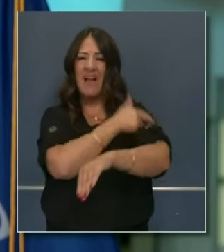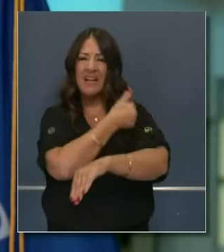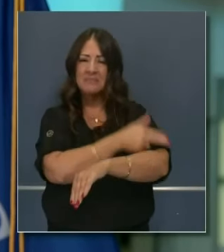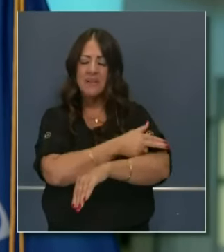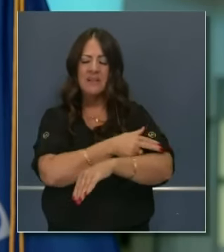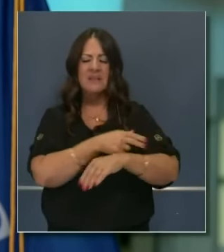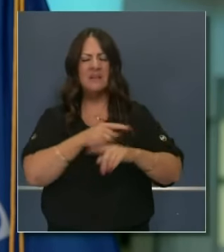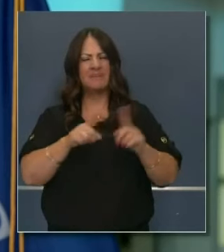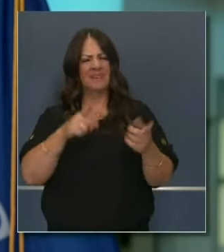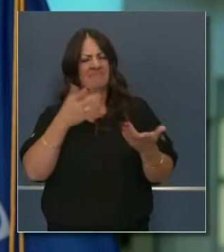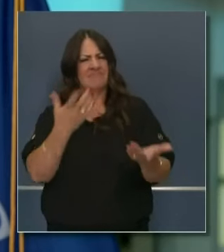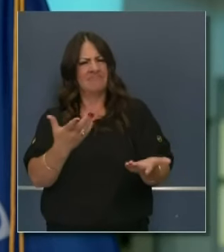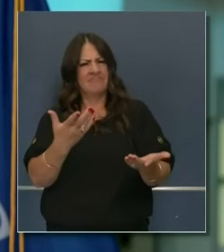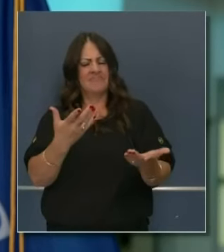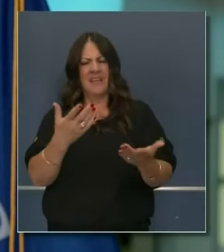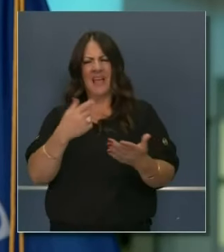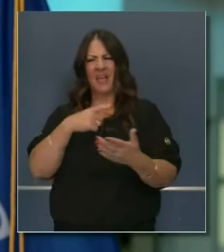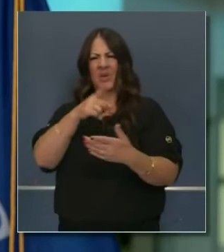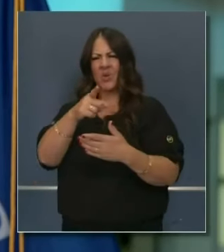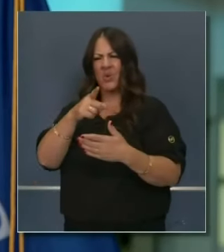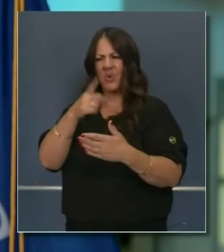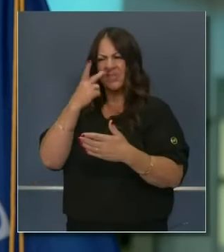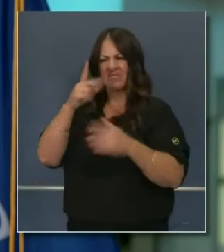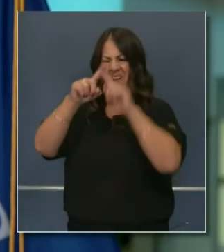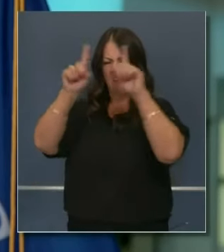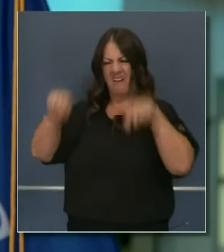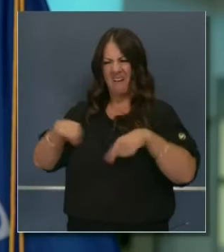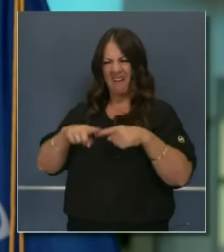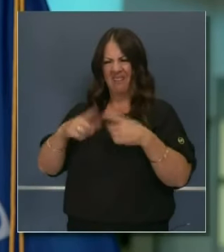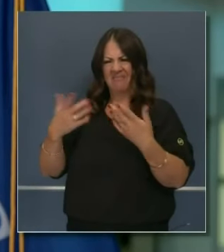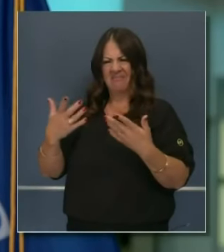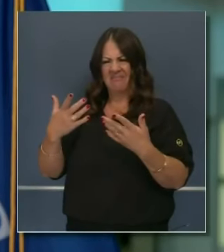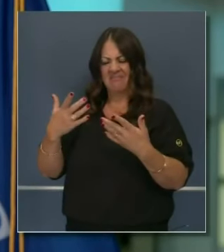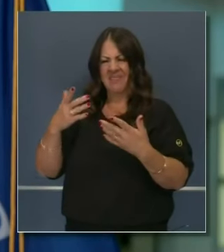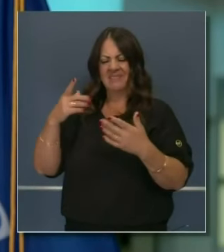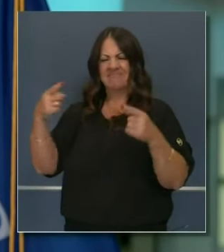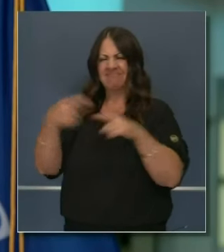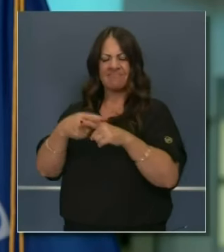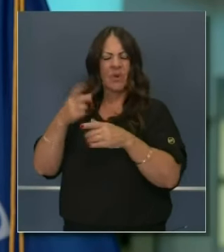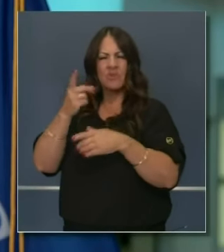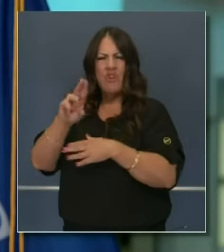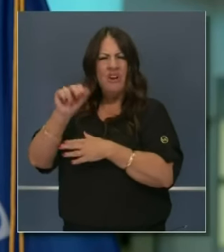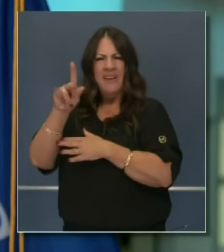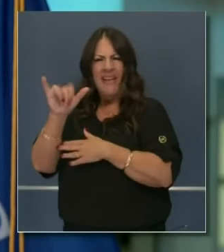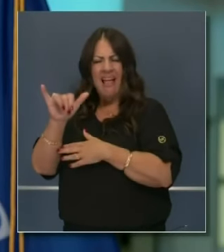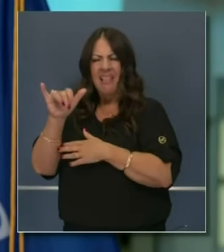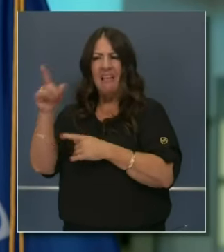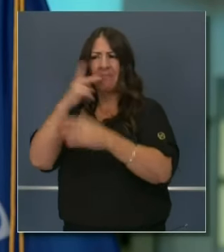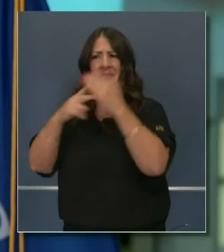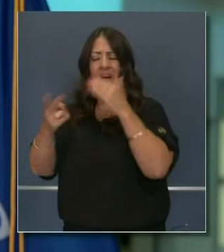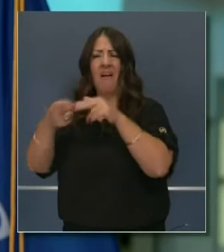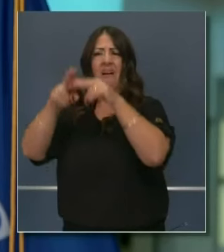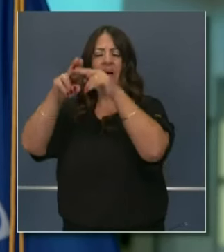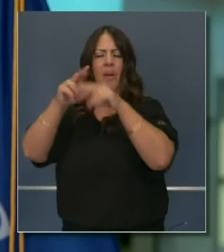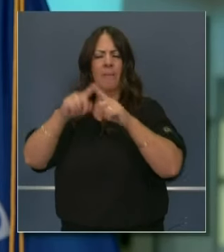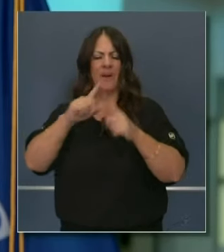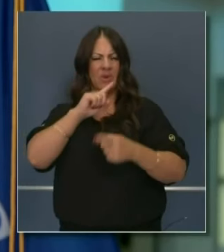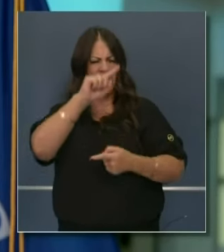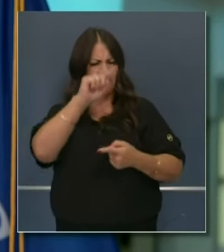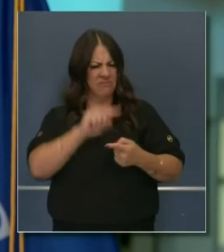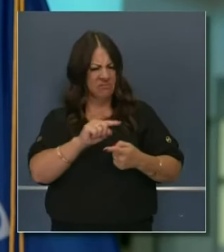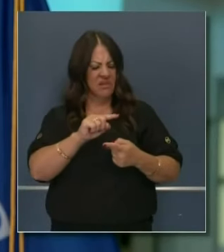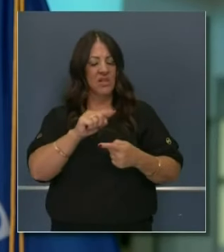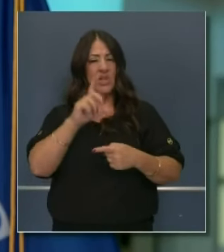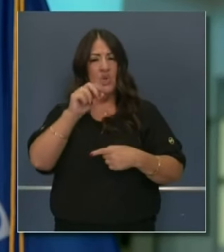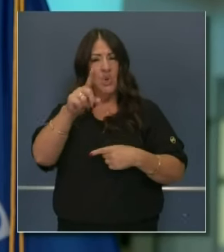decline, hospitalizations are down since Dr. Galley's forecast. I was just wondering, why is that? Was the model wrong, or are people doing a